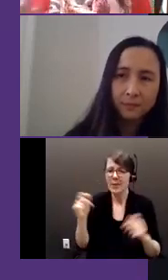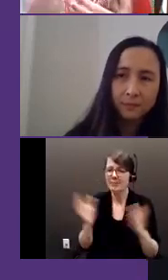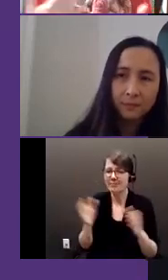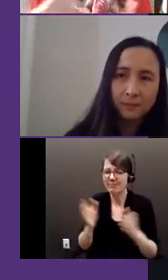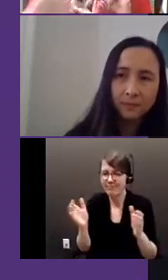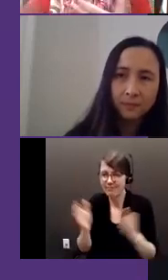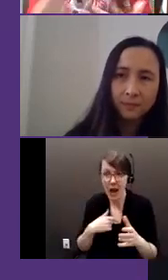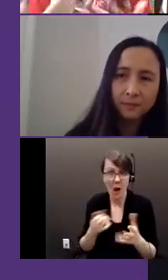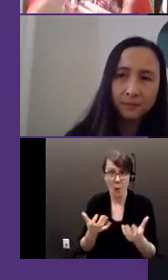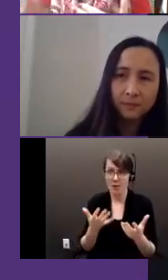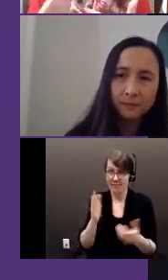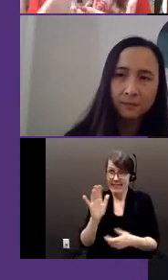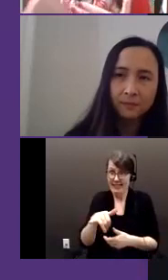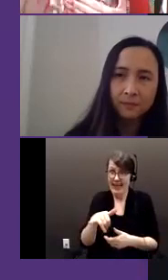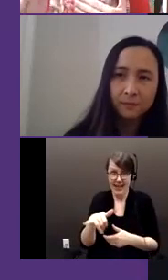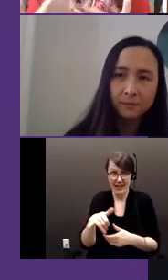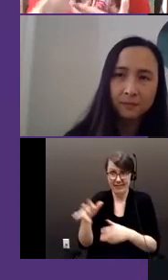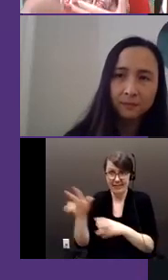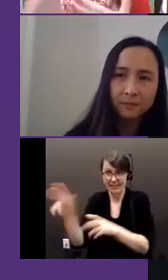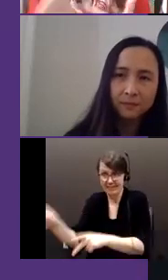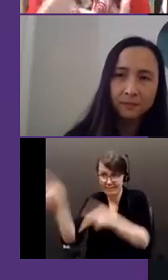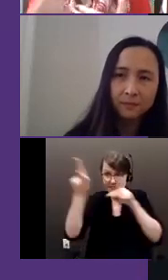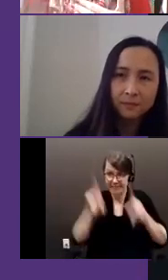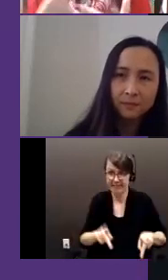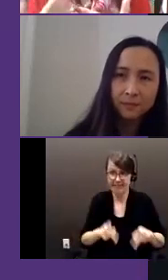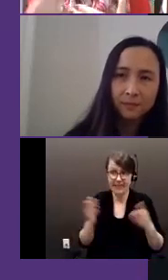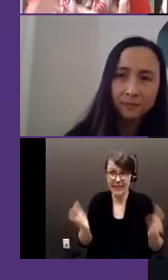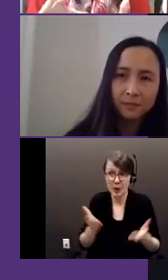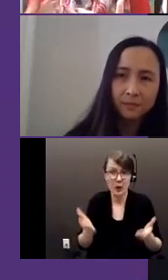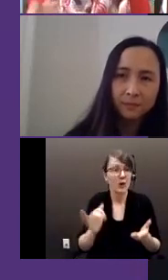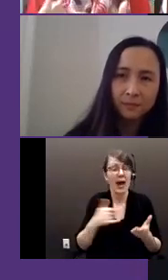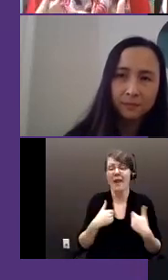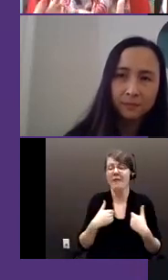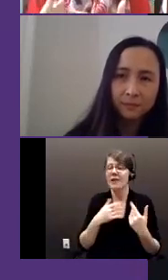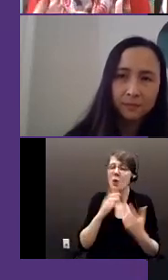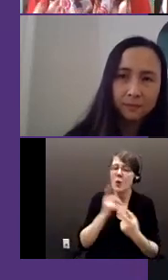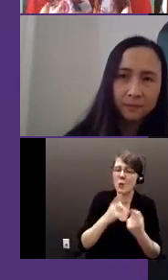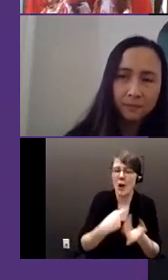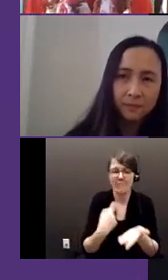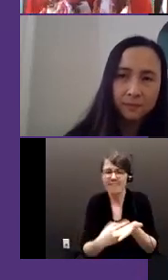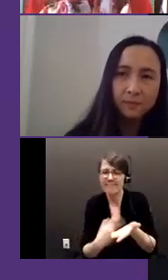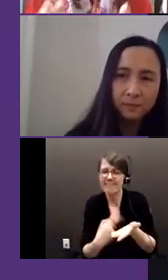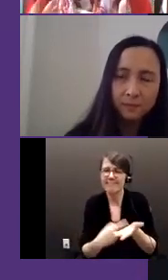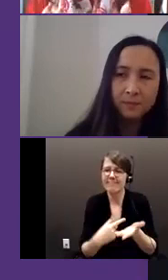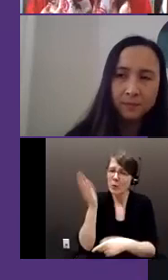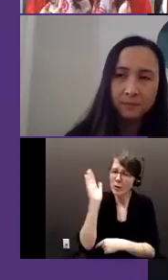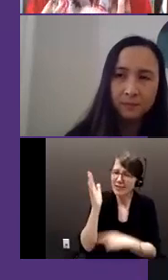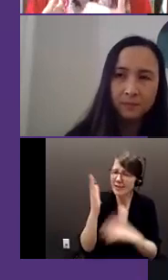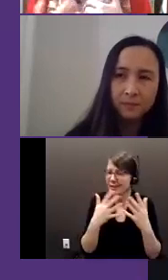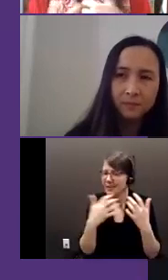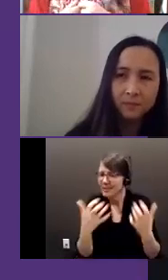really sort of start to be able to have that one-on-one kind of conversation or discussion or